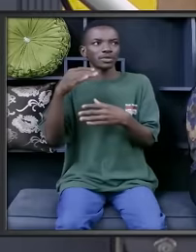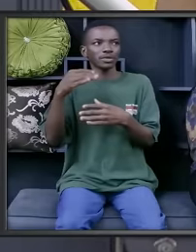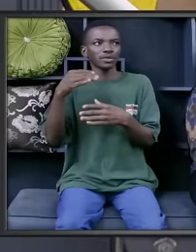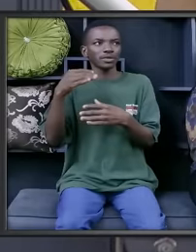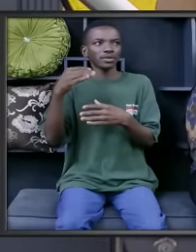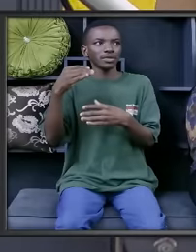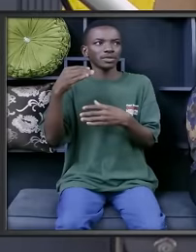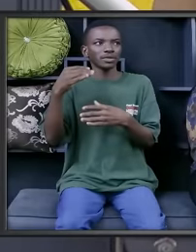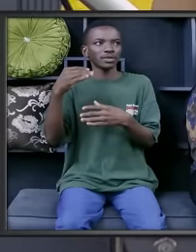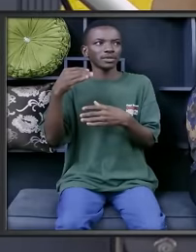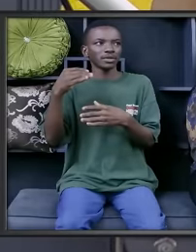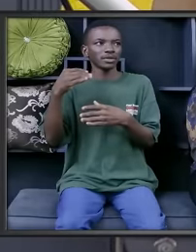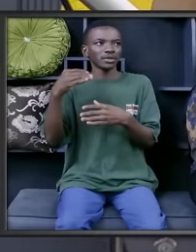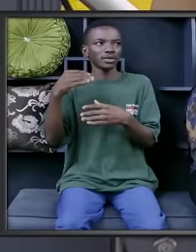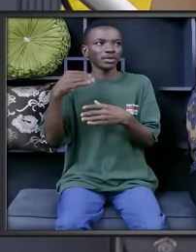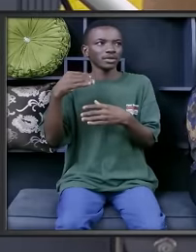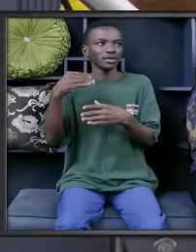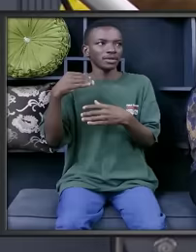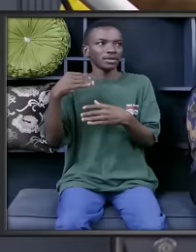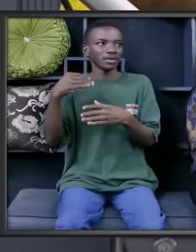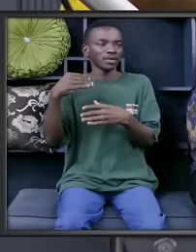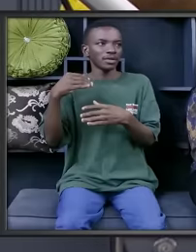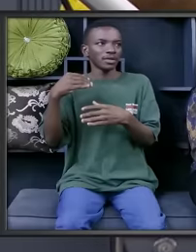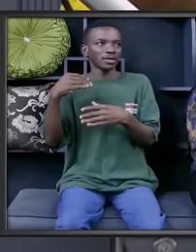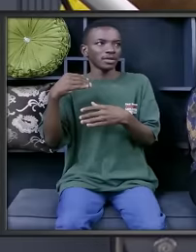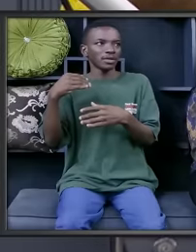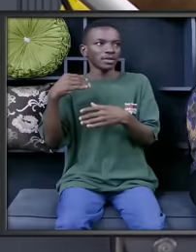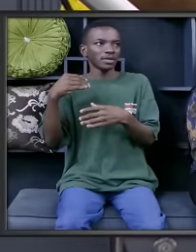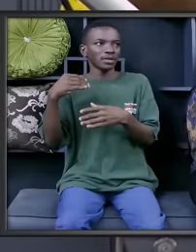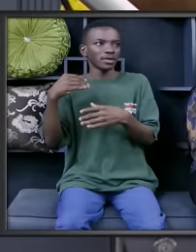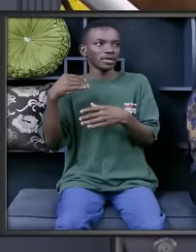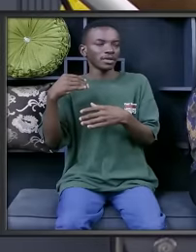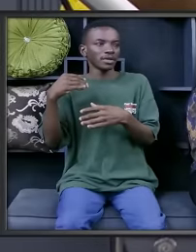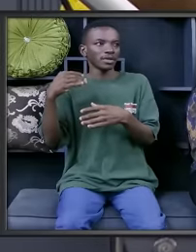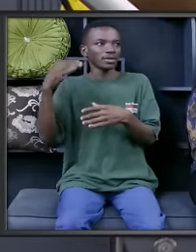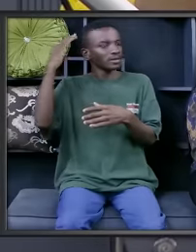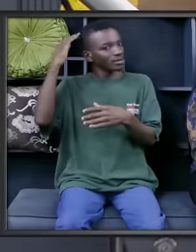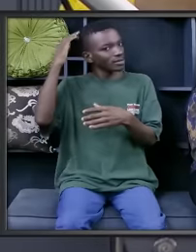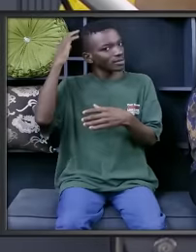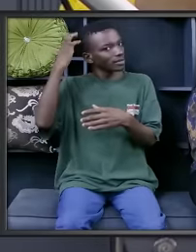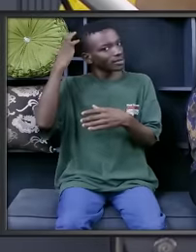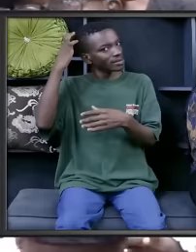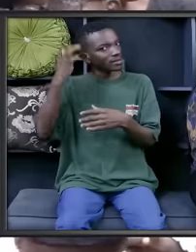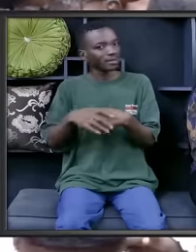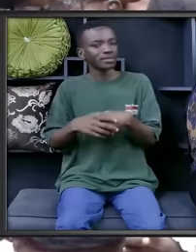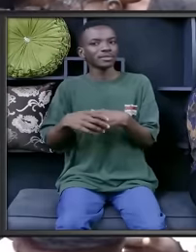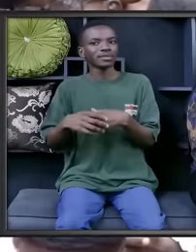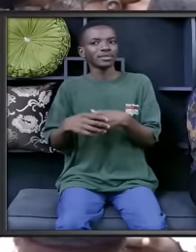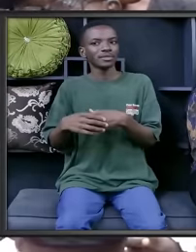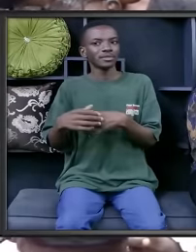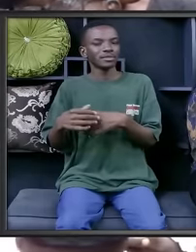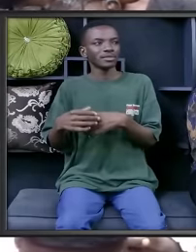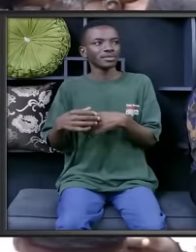See, my ordinary president, your workers come. Talk come to see. The mic now. Where he break my head here. The thing day like this for my head